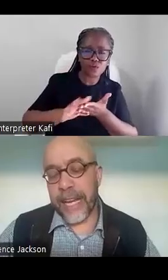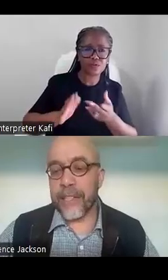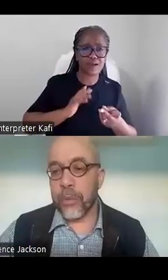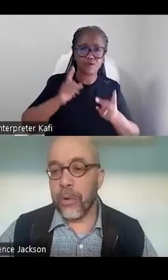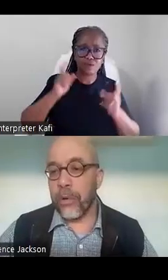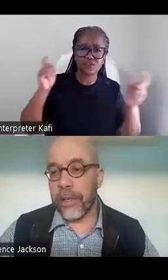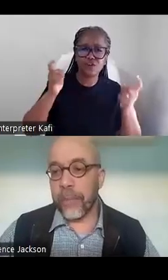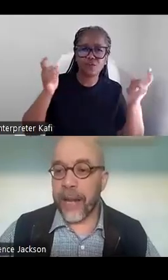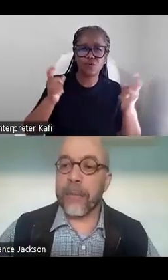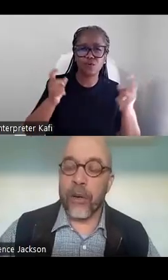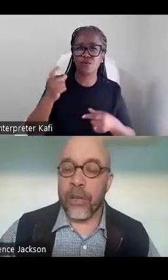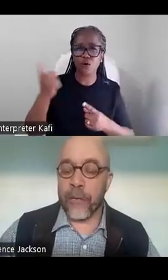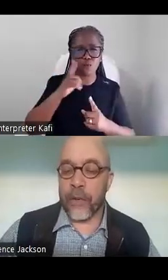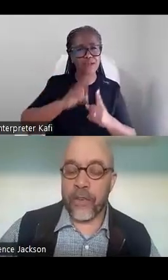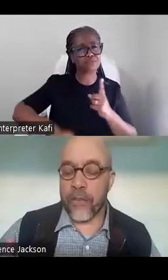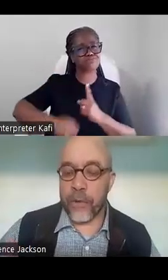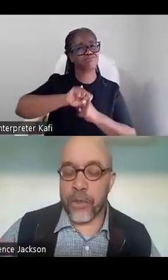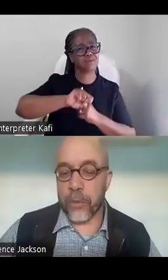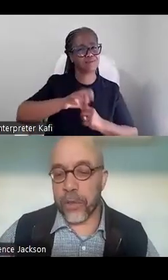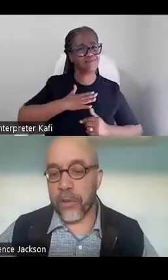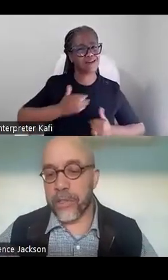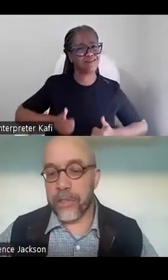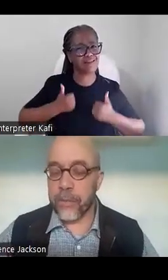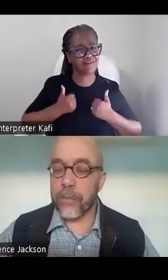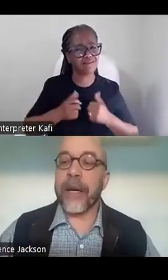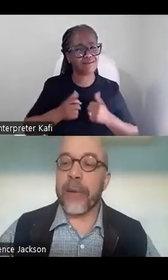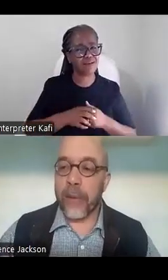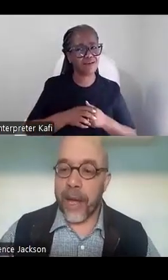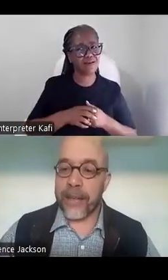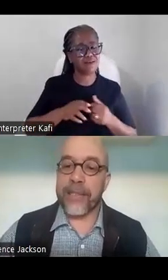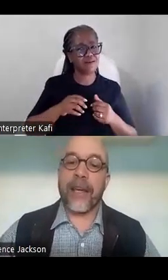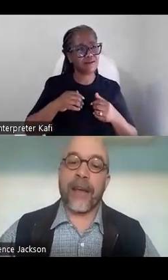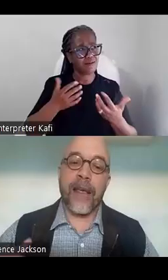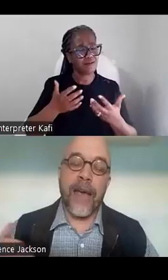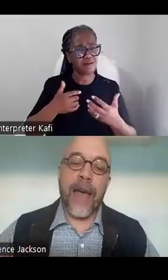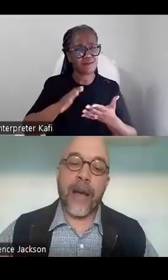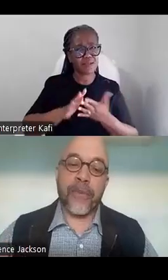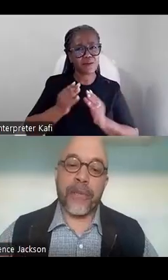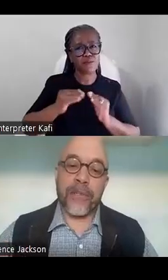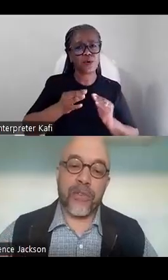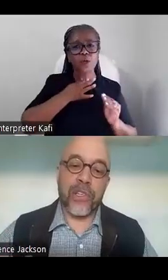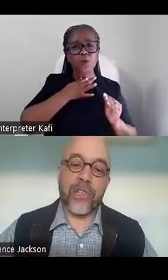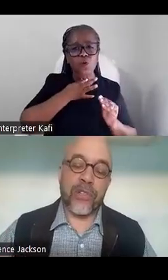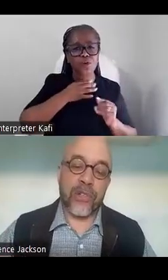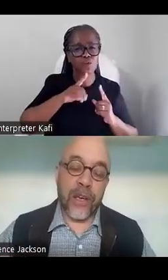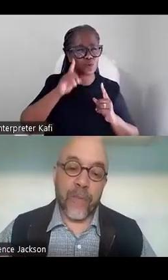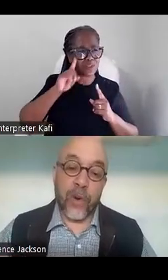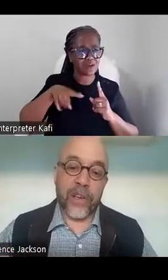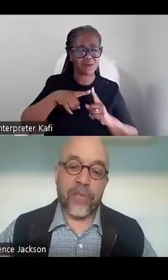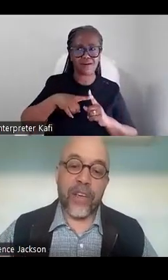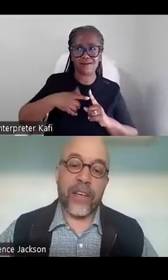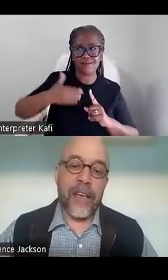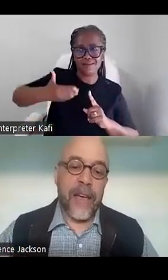a tangible impact in my own life. And so I've always sort of been curious to think about the past and how these traditions